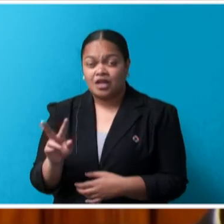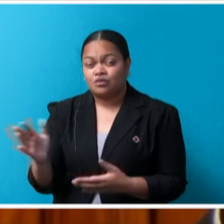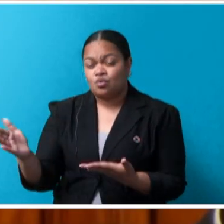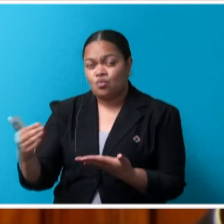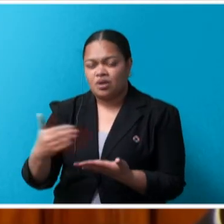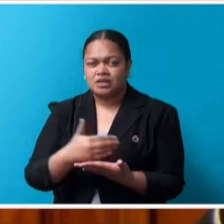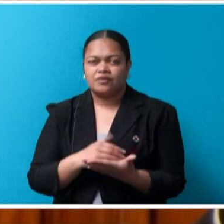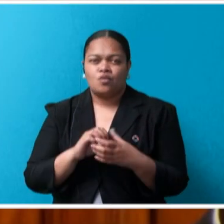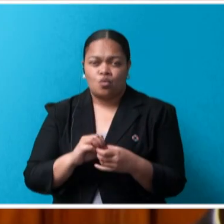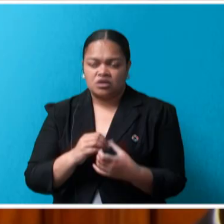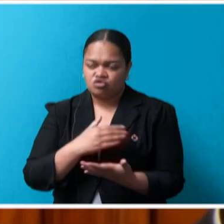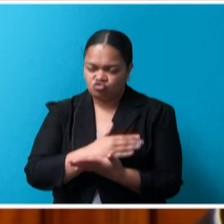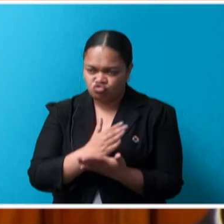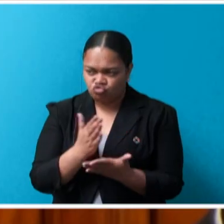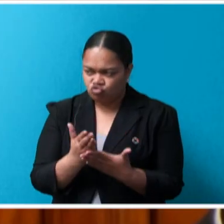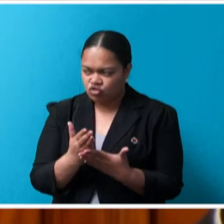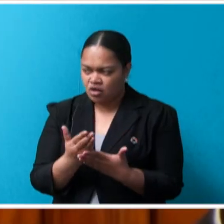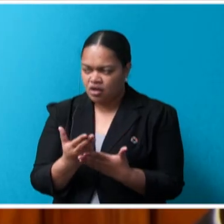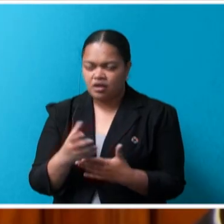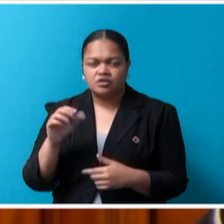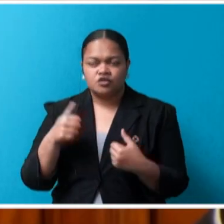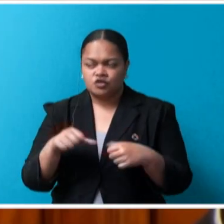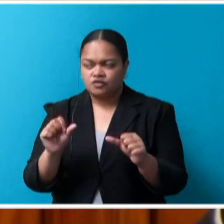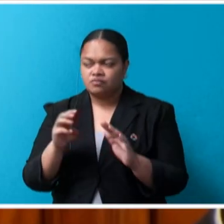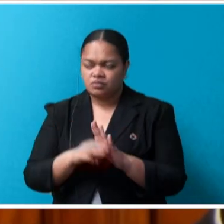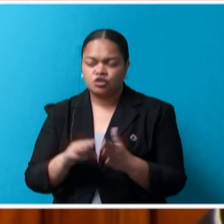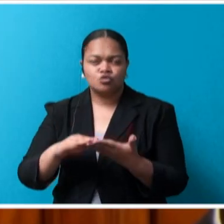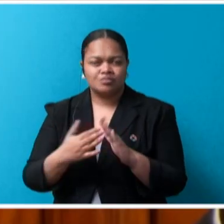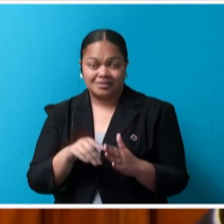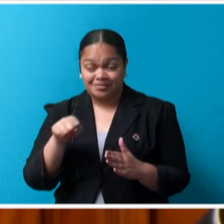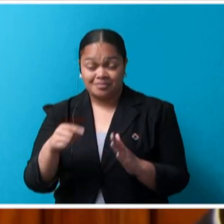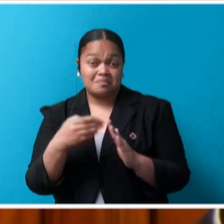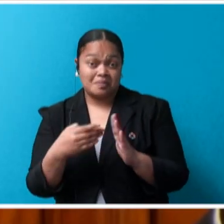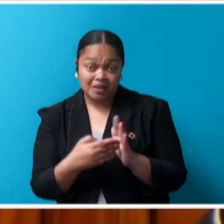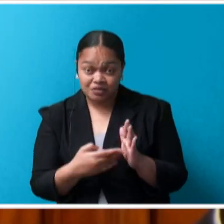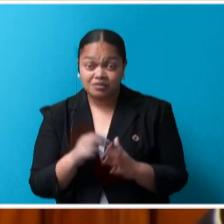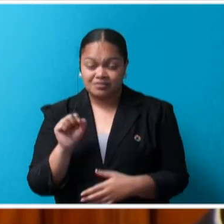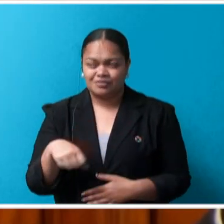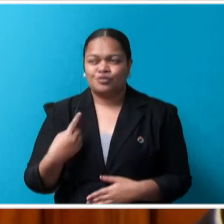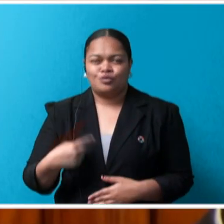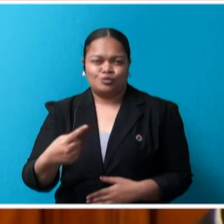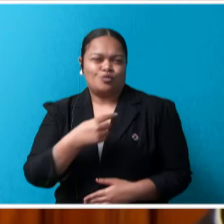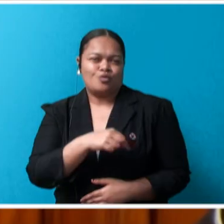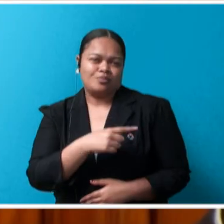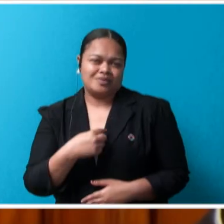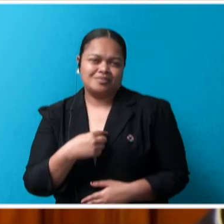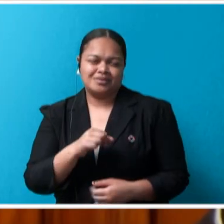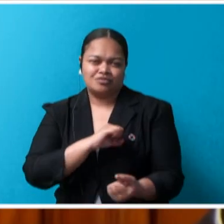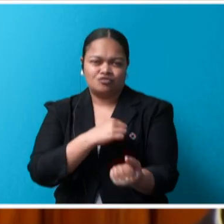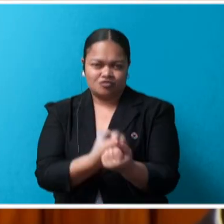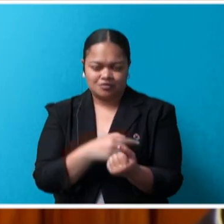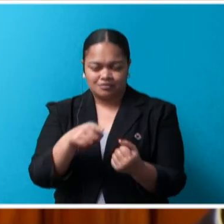ownership, shared prosperity, and community development. This budget continues our commitment to strengthening this important sector